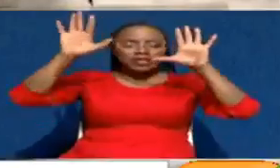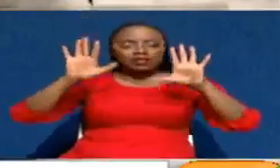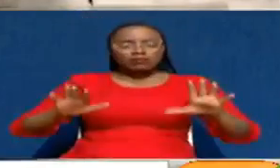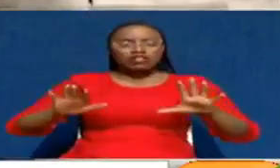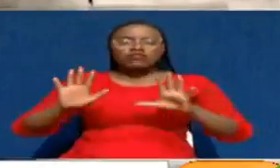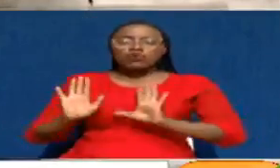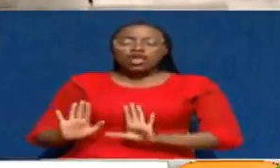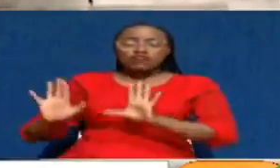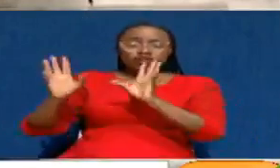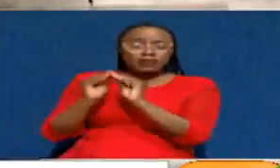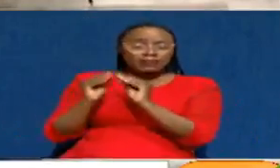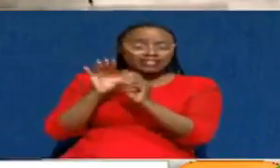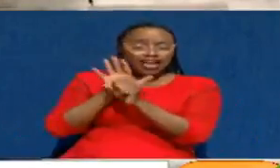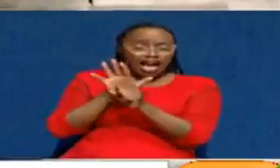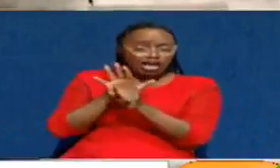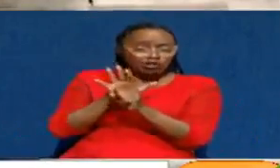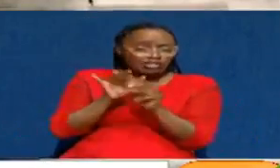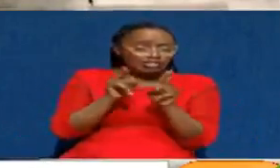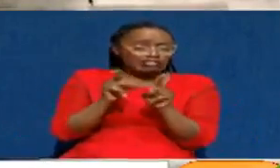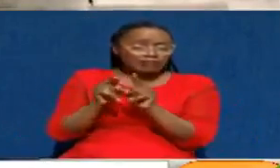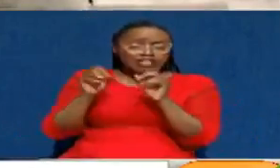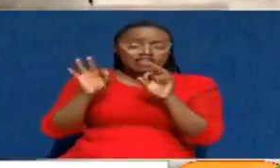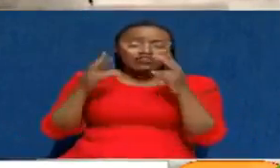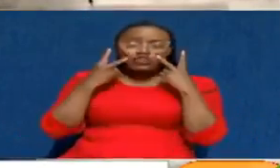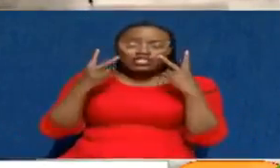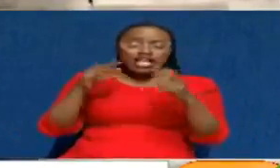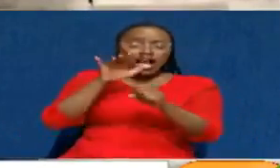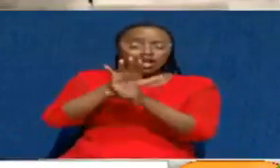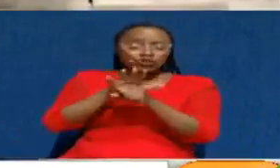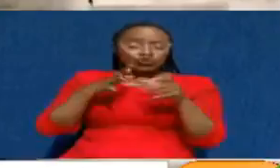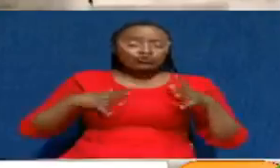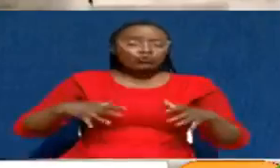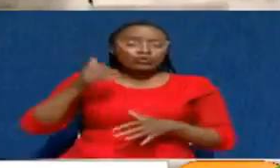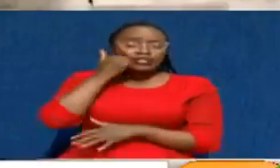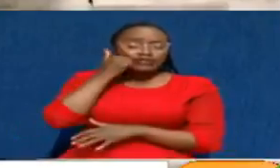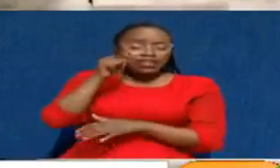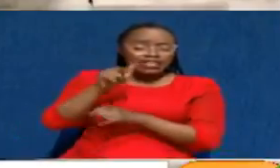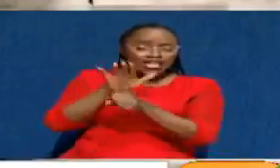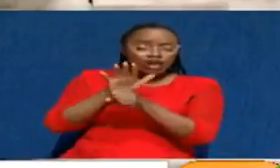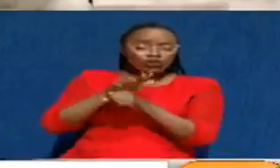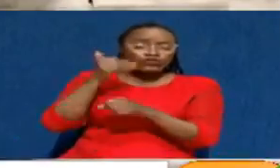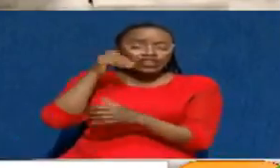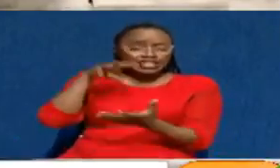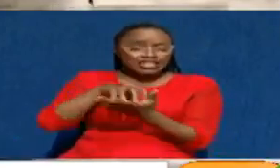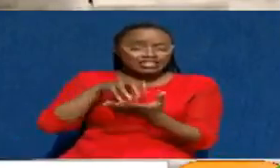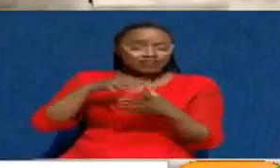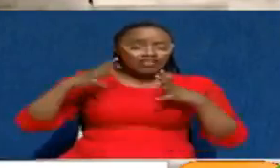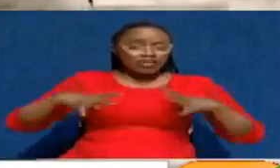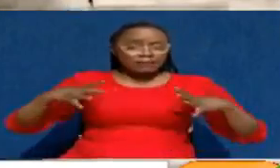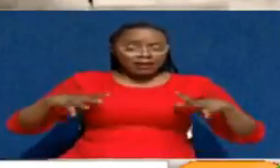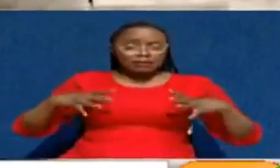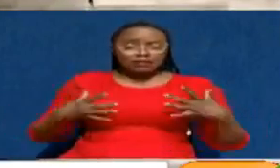avoid gatherings. And I have to say that when we see a lot of cases, many of these cases come from situations where people